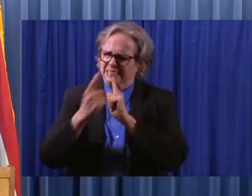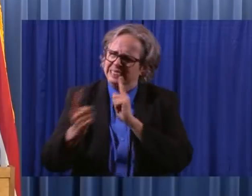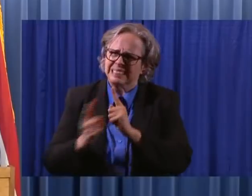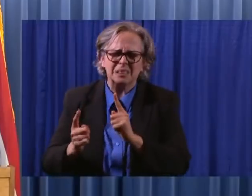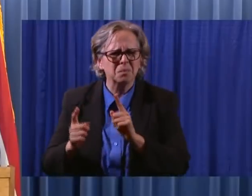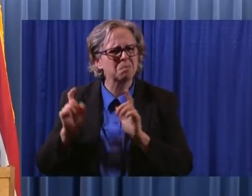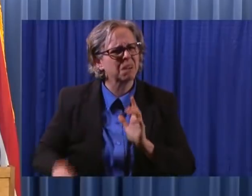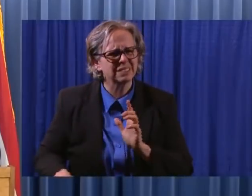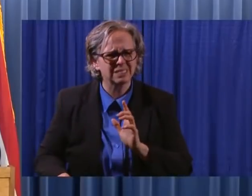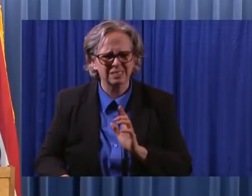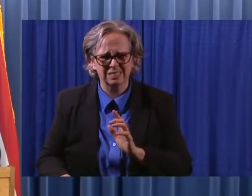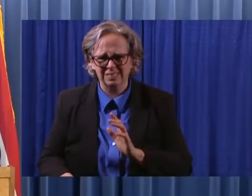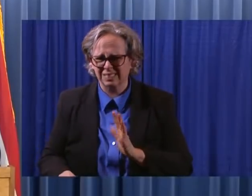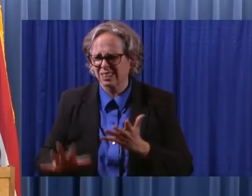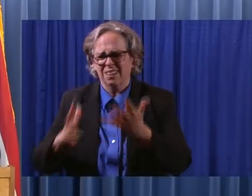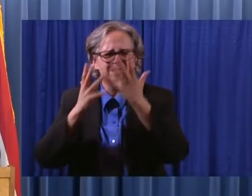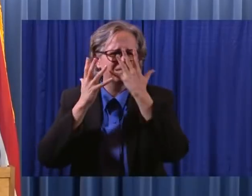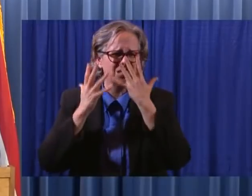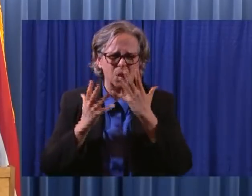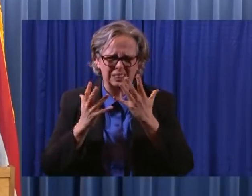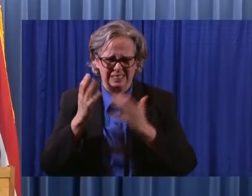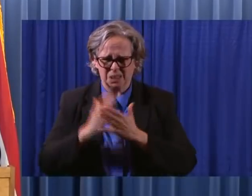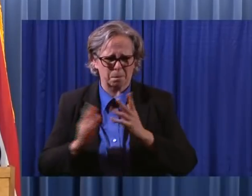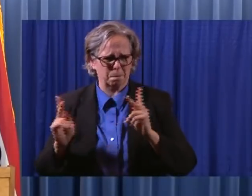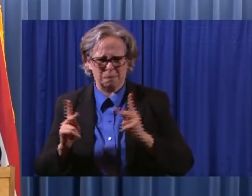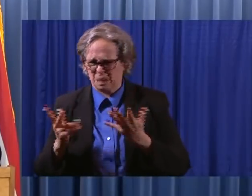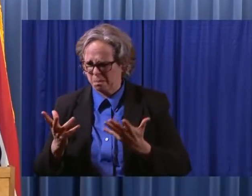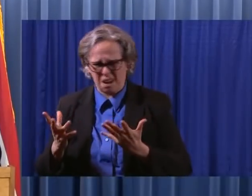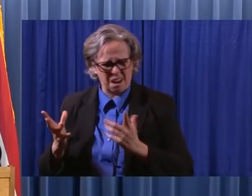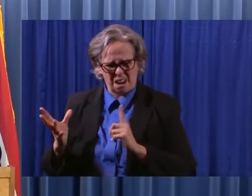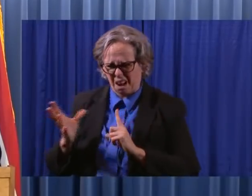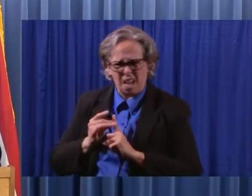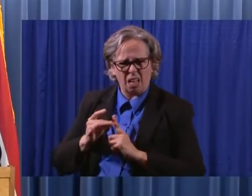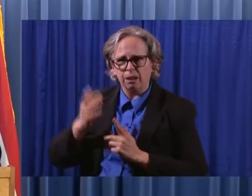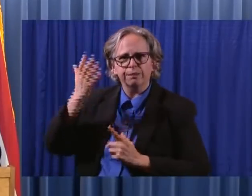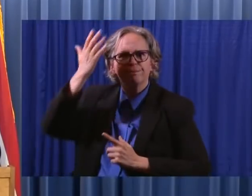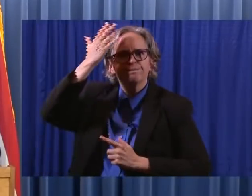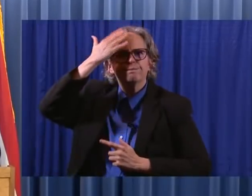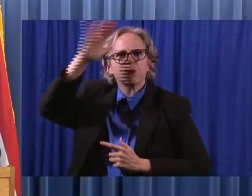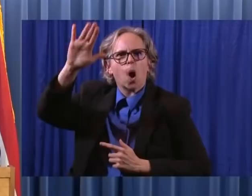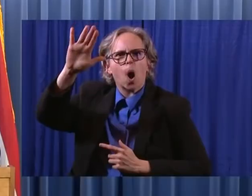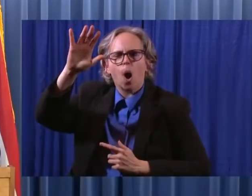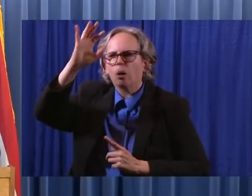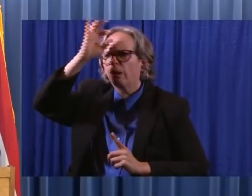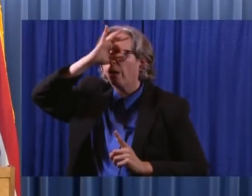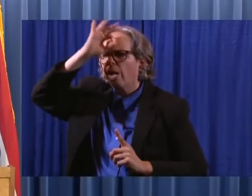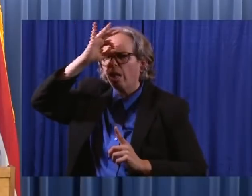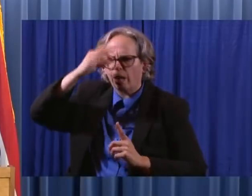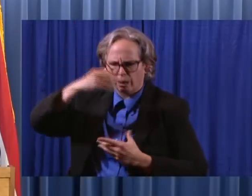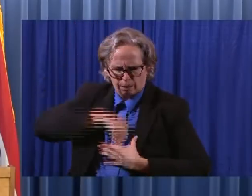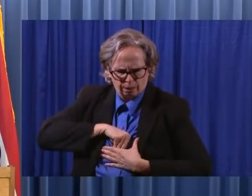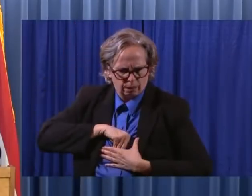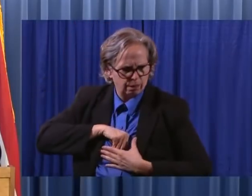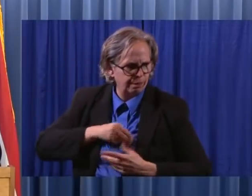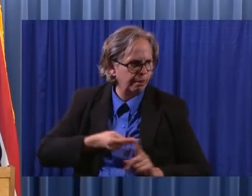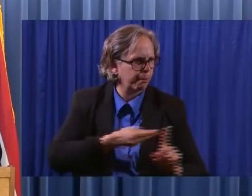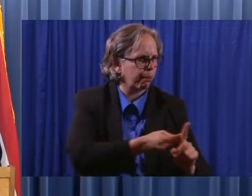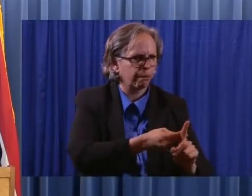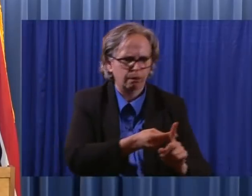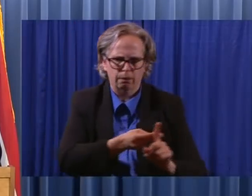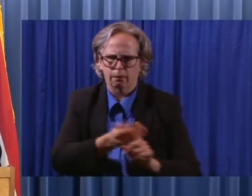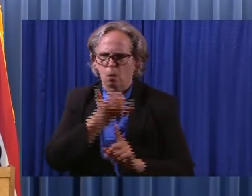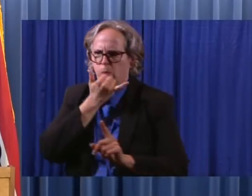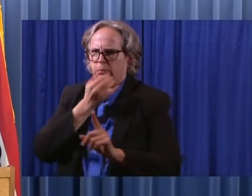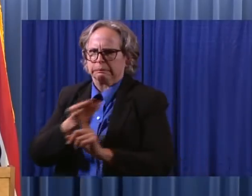don't know they're infected and actually can inadvertently spread this virus, which is why maintaining the 6-foot distance